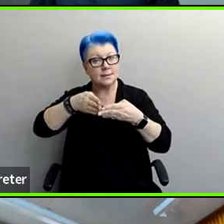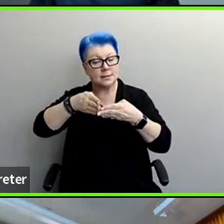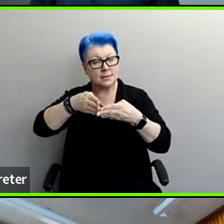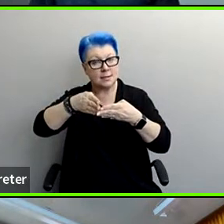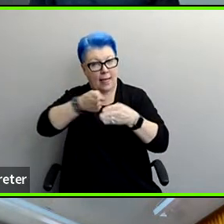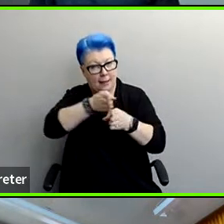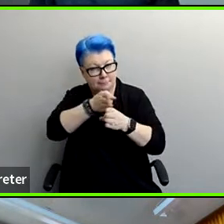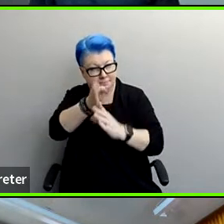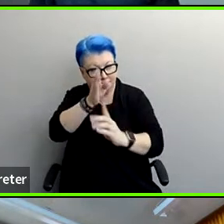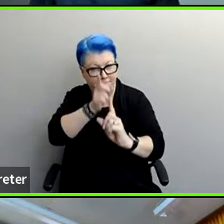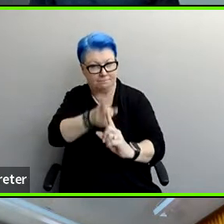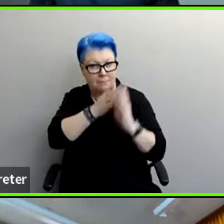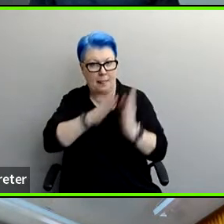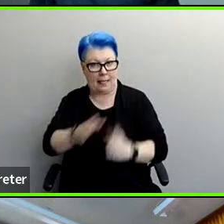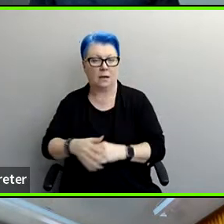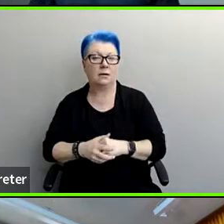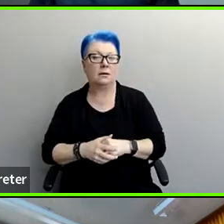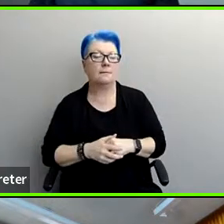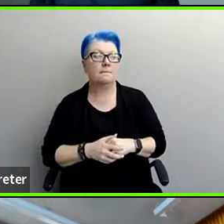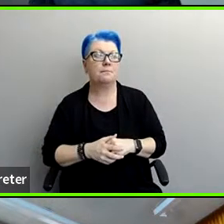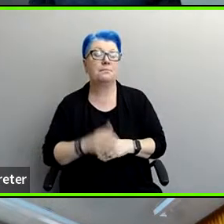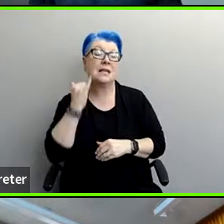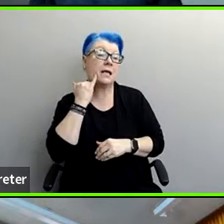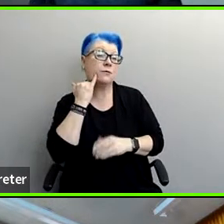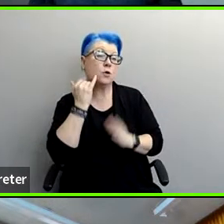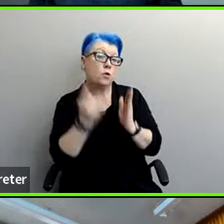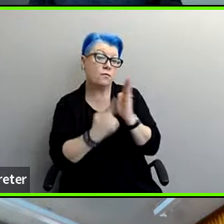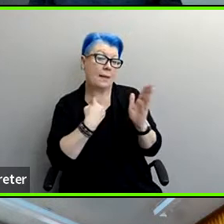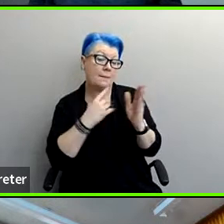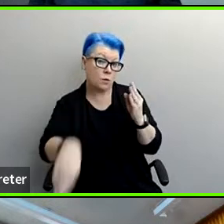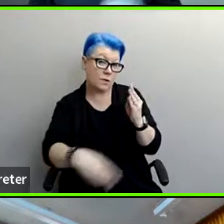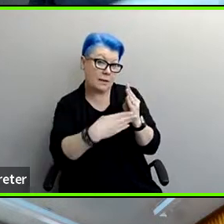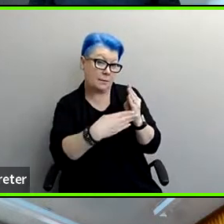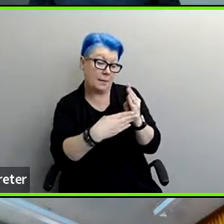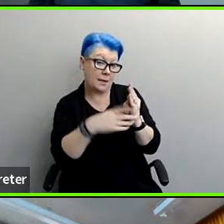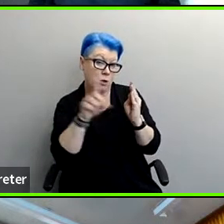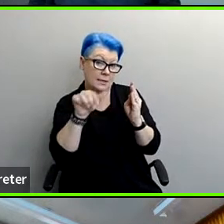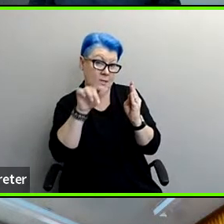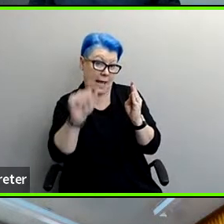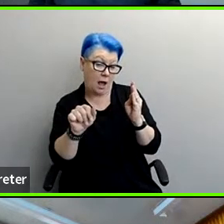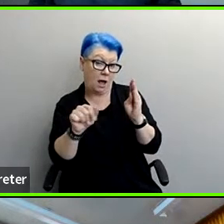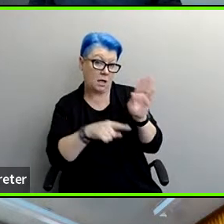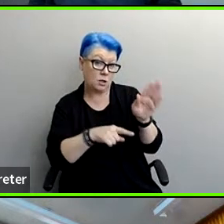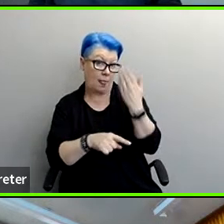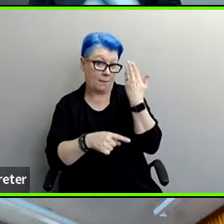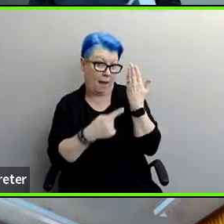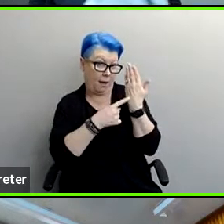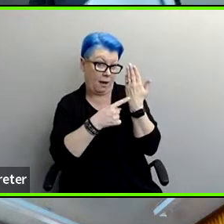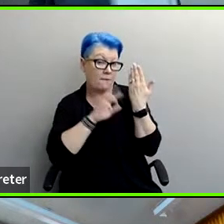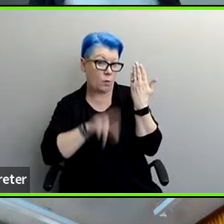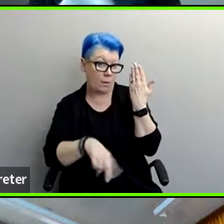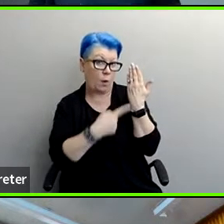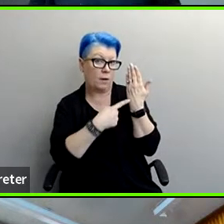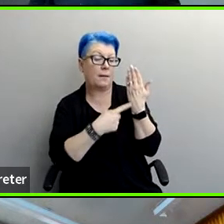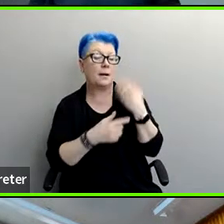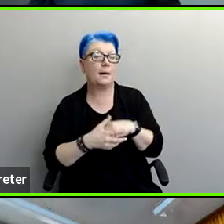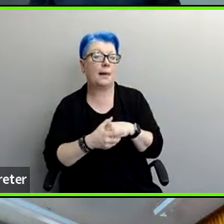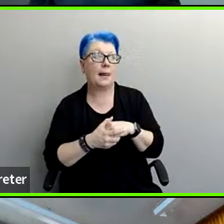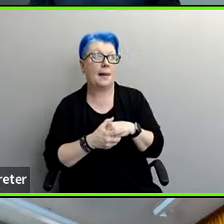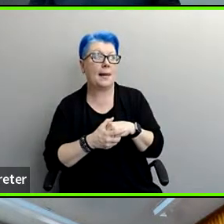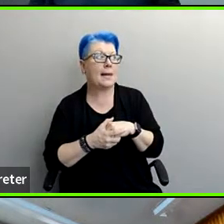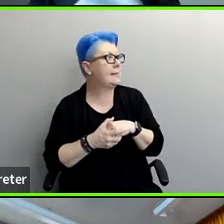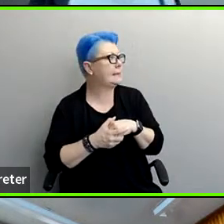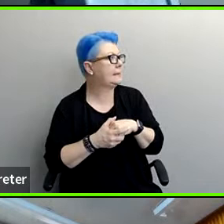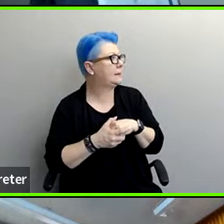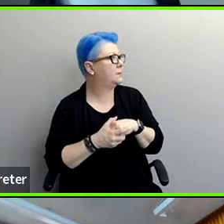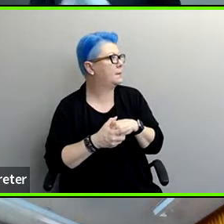your question even further, if you flip to the supplemental data chart, it's on the back of that report.